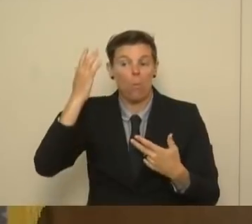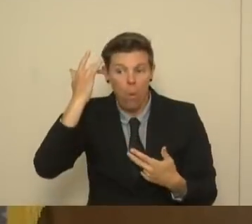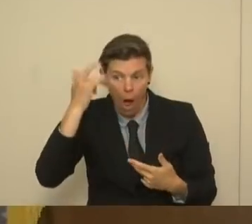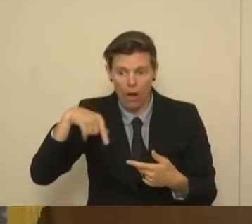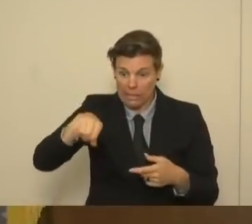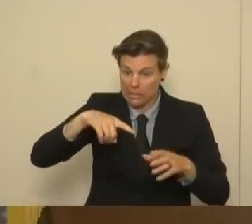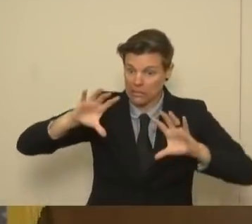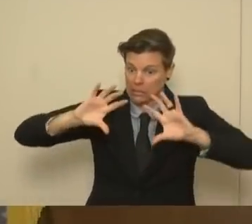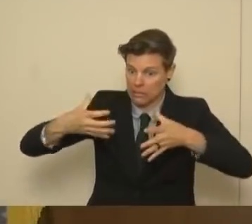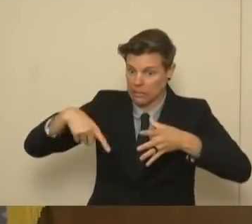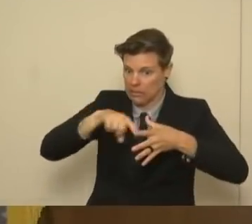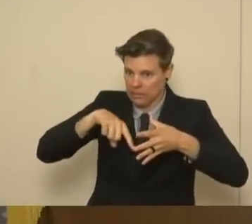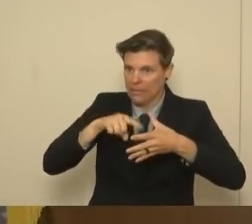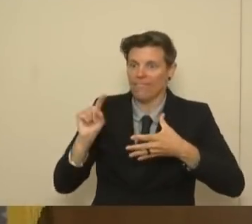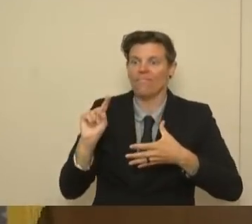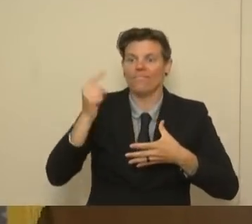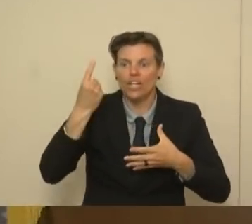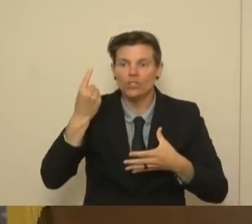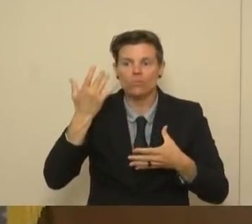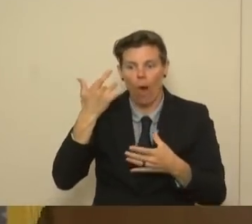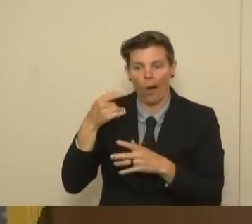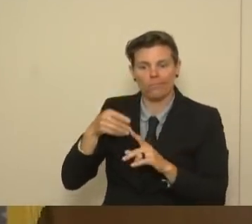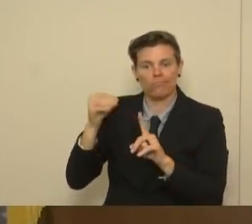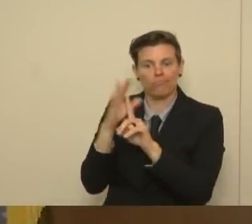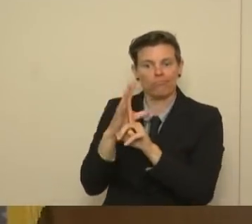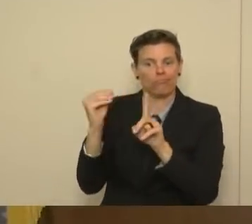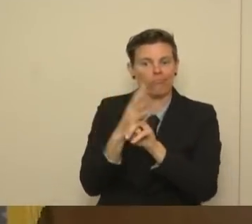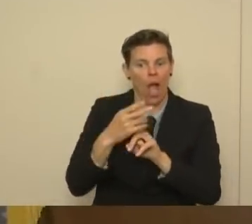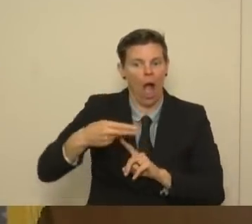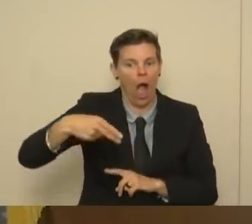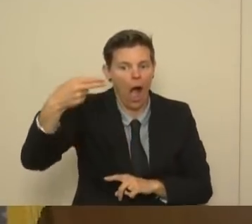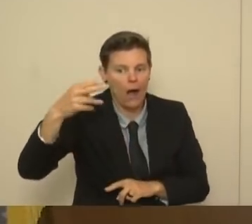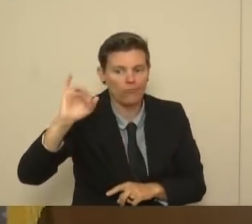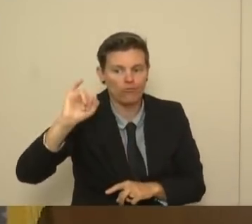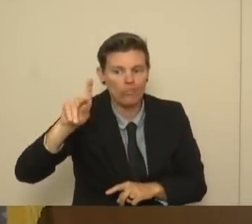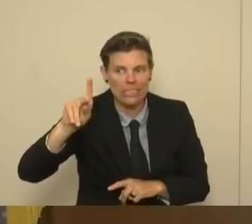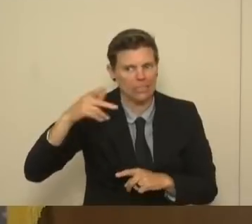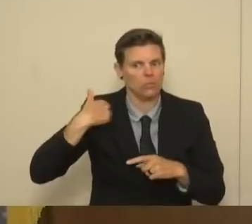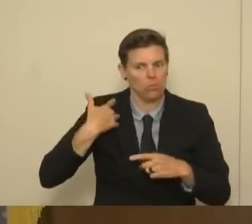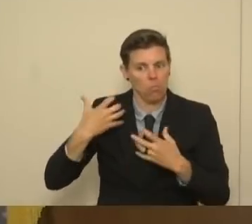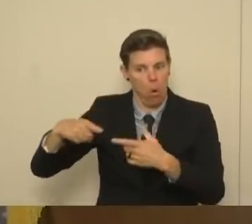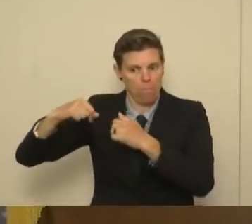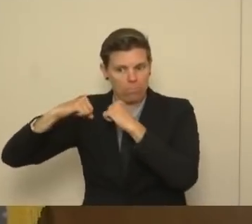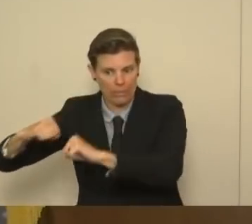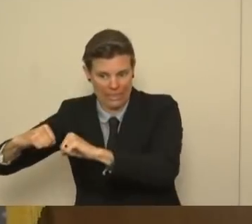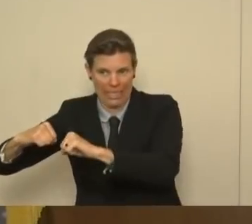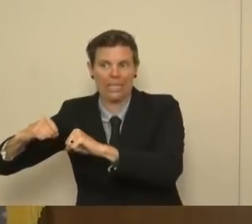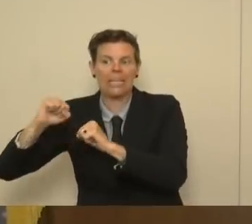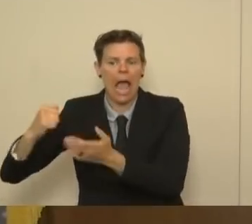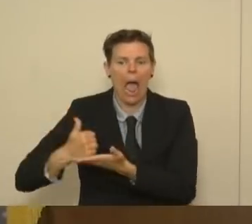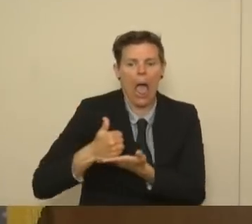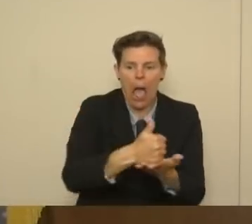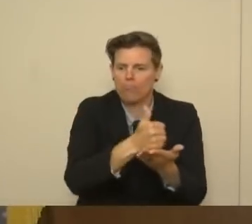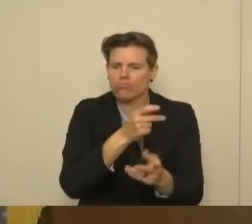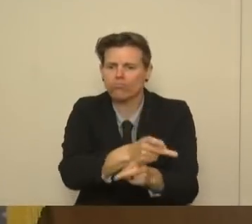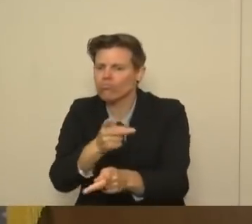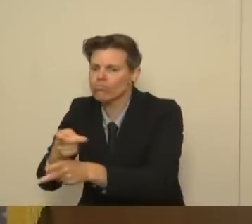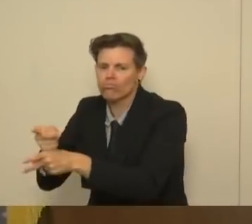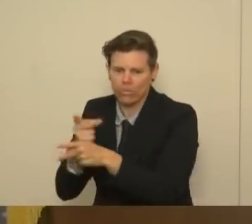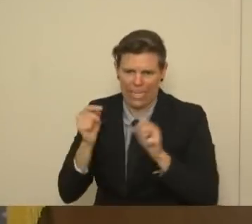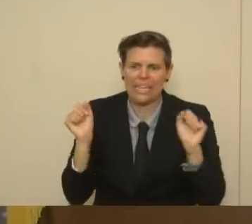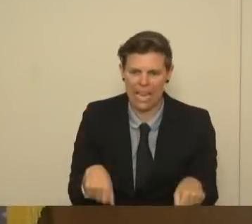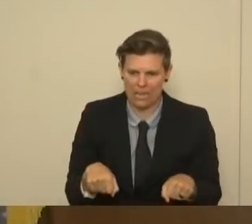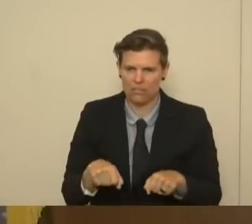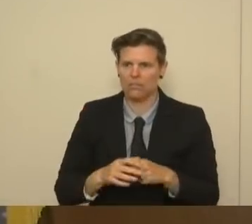high-risk, high-mortality groups. The educators would also be in that group. We're going to have to see how